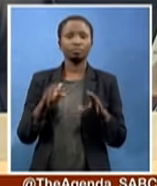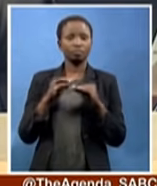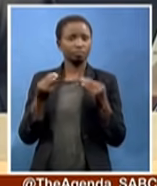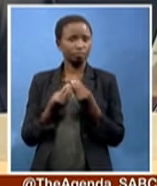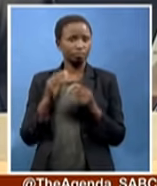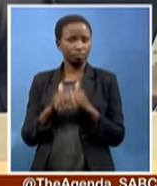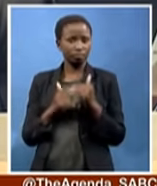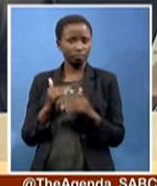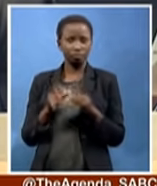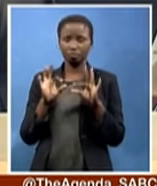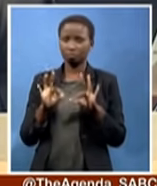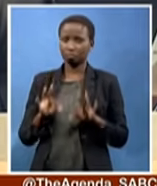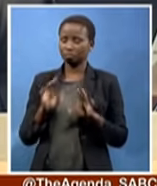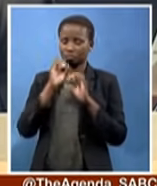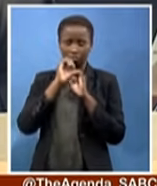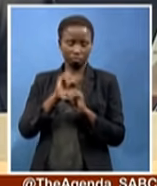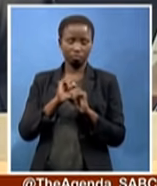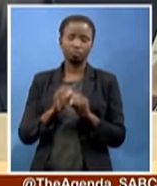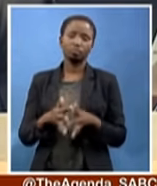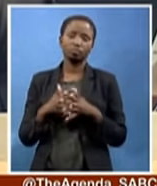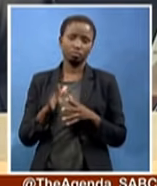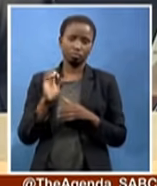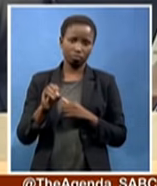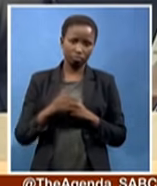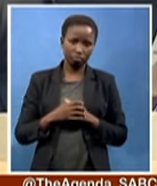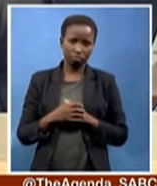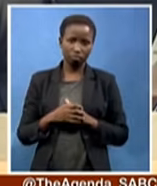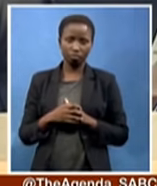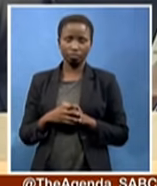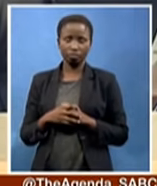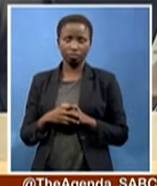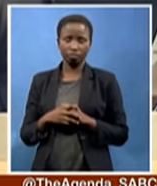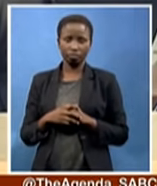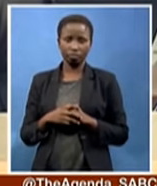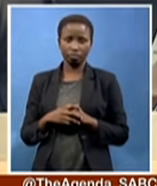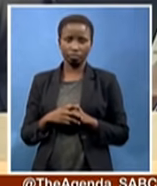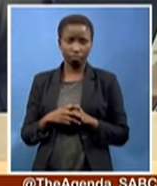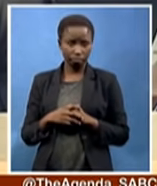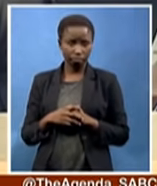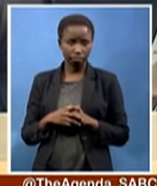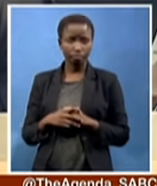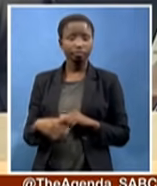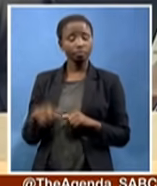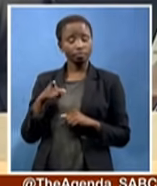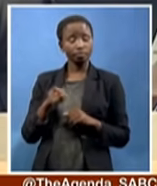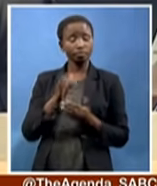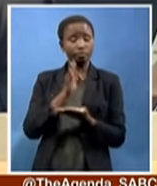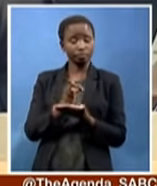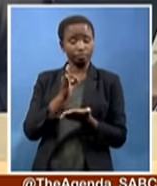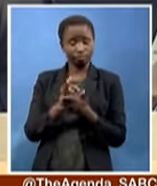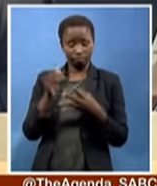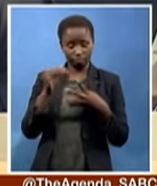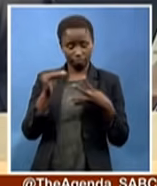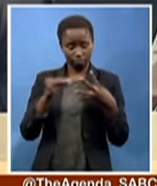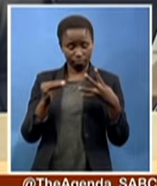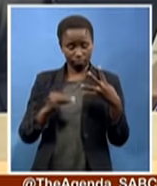is a matter of record. The recognition of these facts does not mean that the ANC is